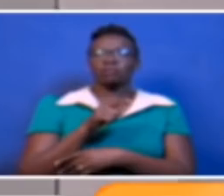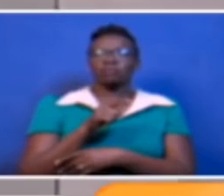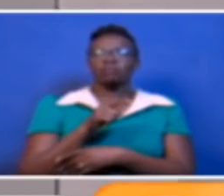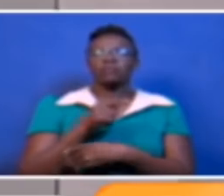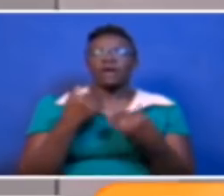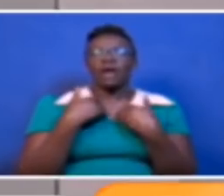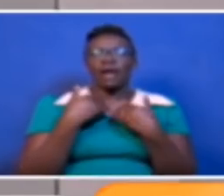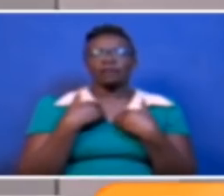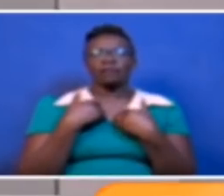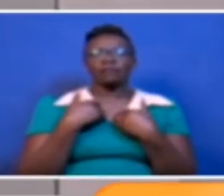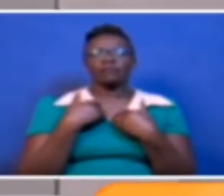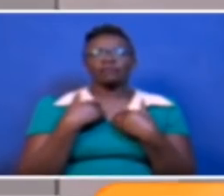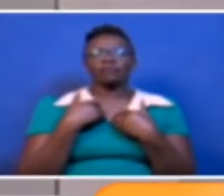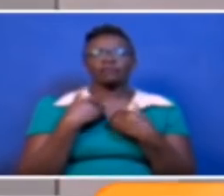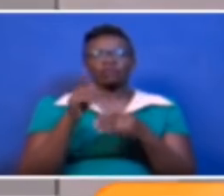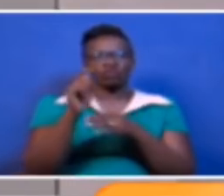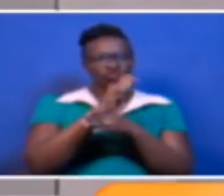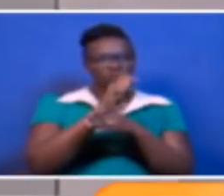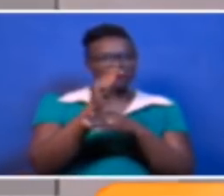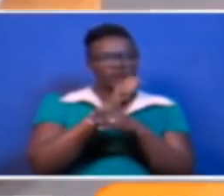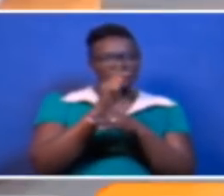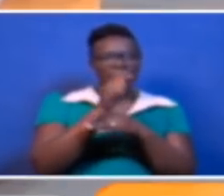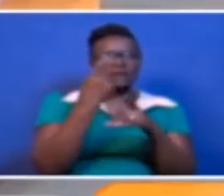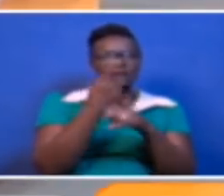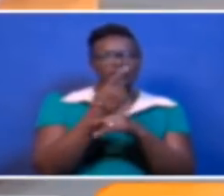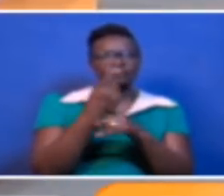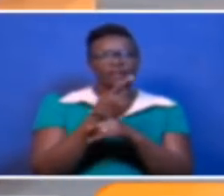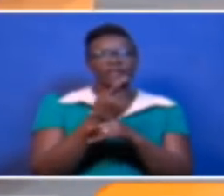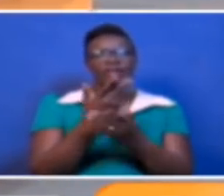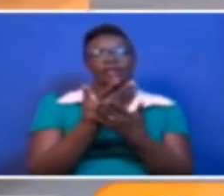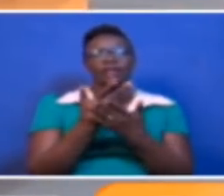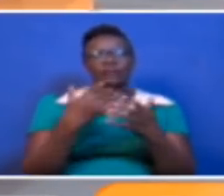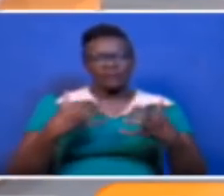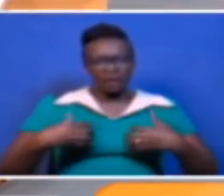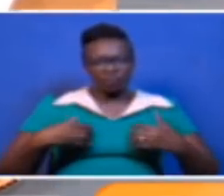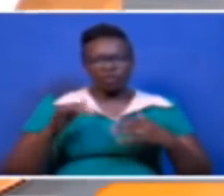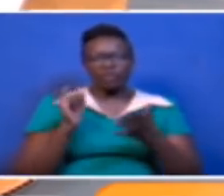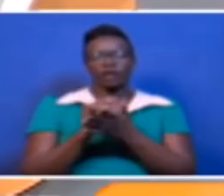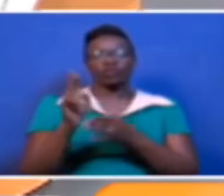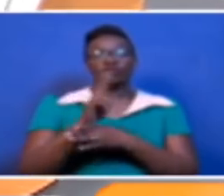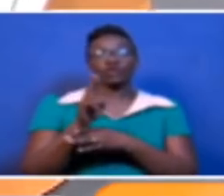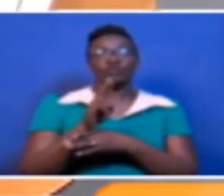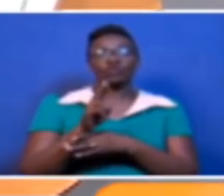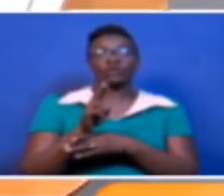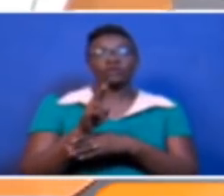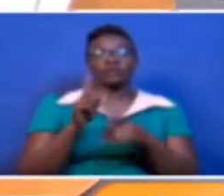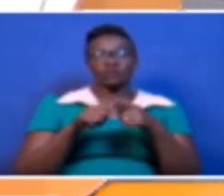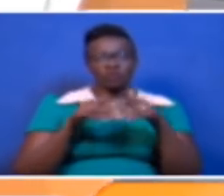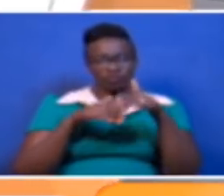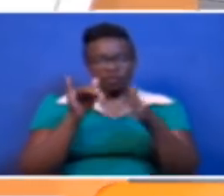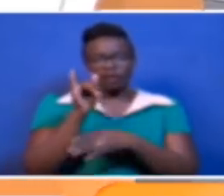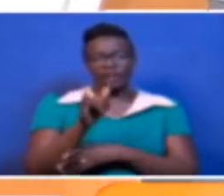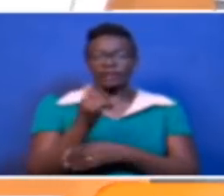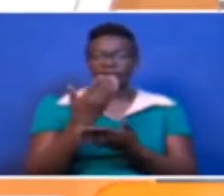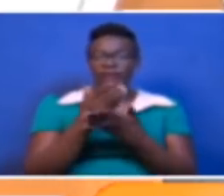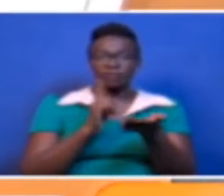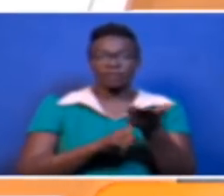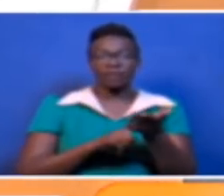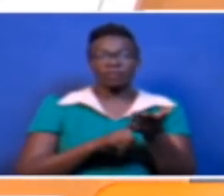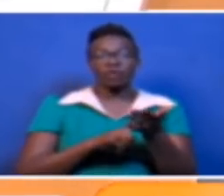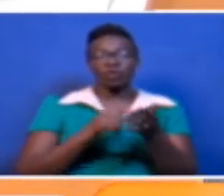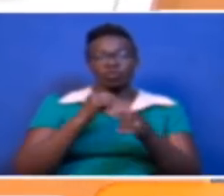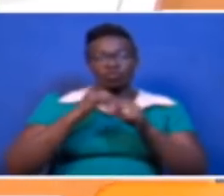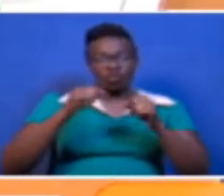camels that we are going to use to patrol the border lines. Yes, because I've heard about that. You've seen our officers dying out of